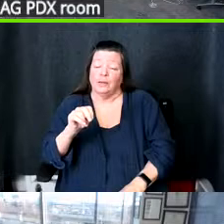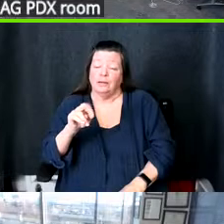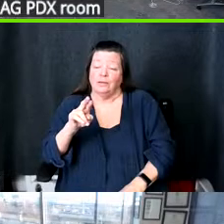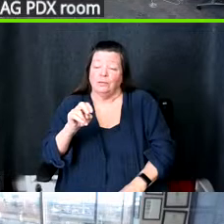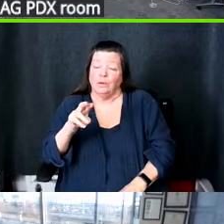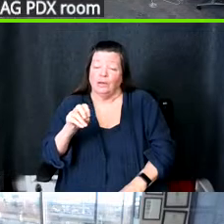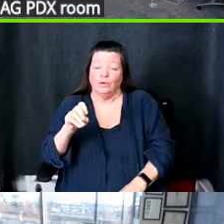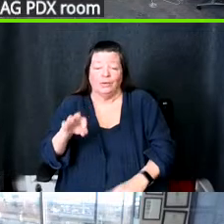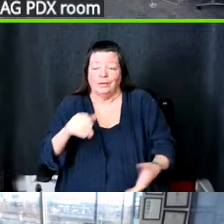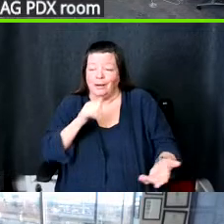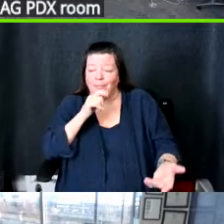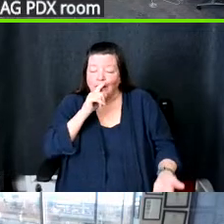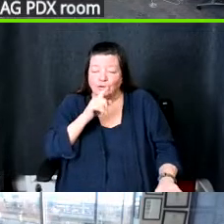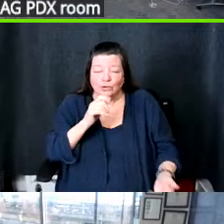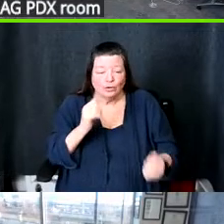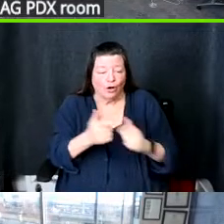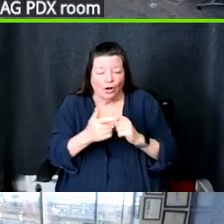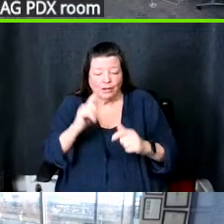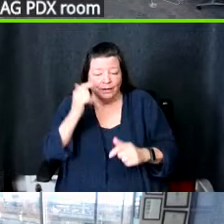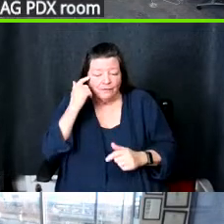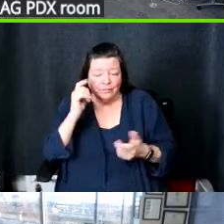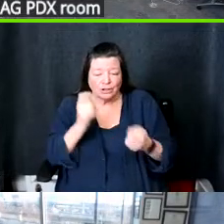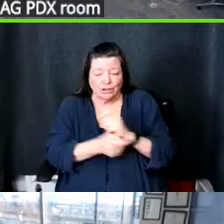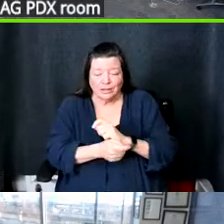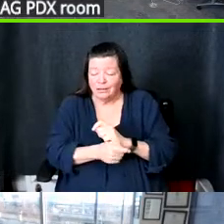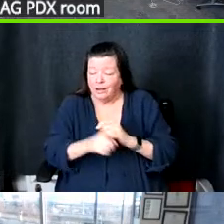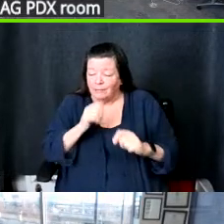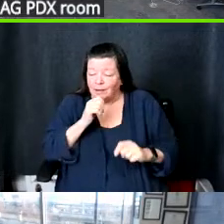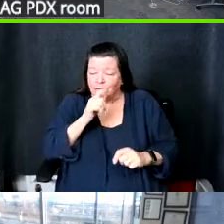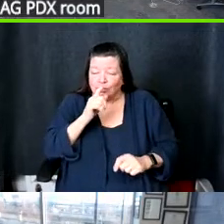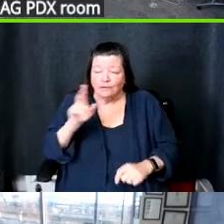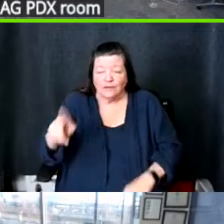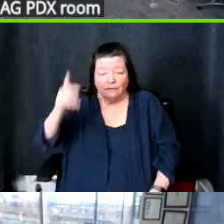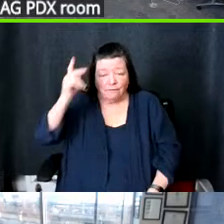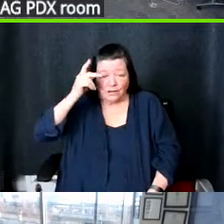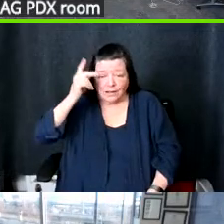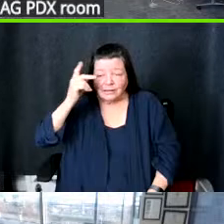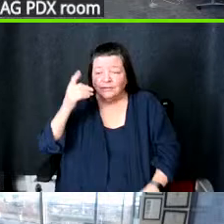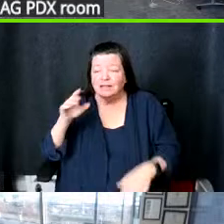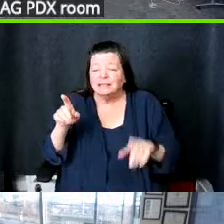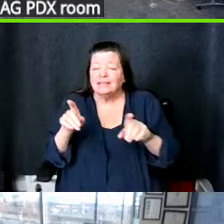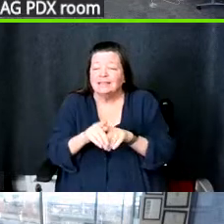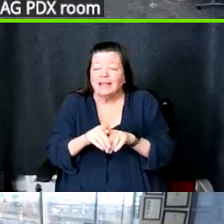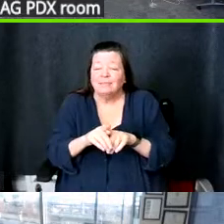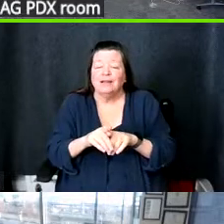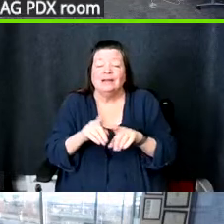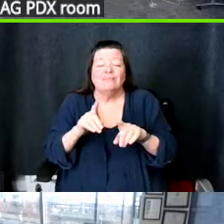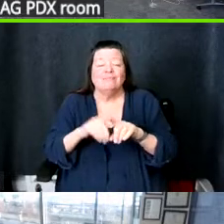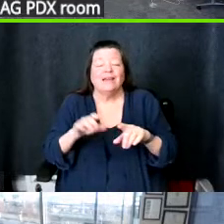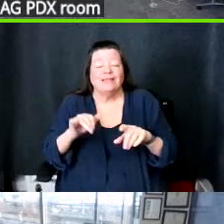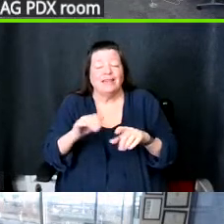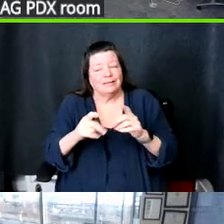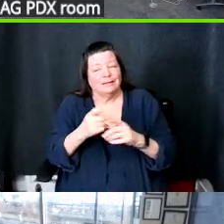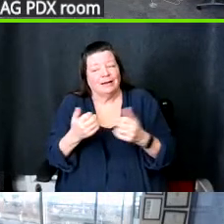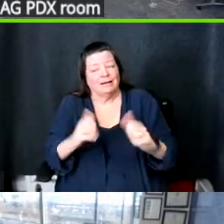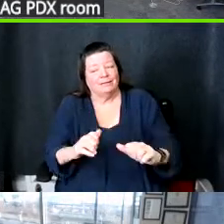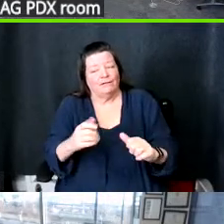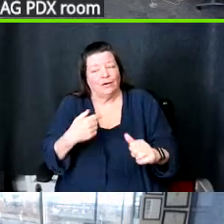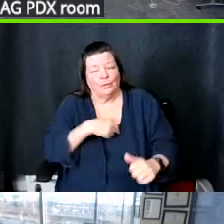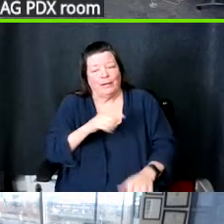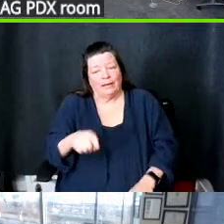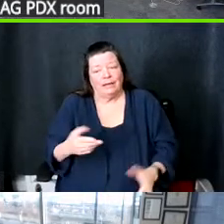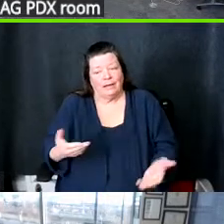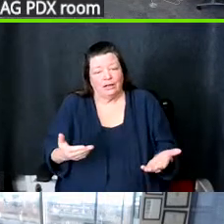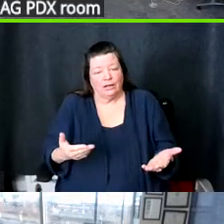their philosophy is the same as when they were creating things like the Pearl District. But that's the sort of effort that we need up here. So I want